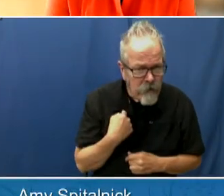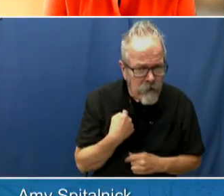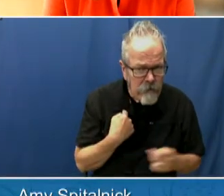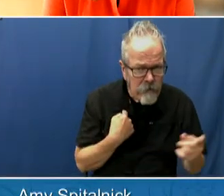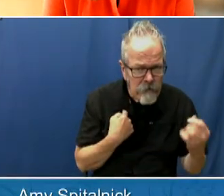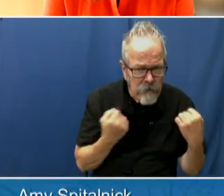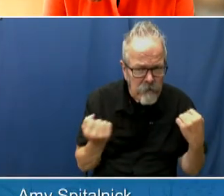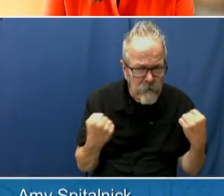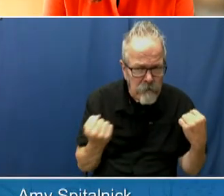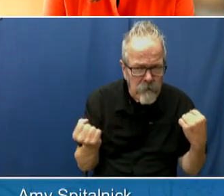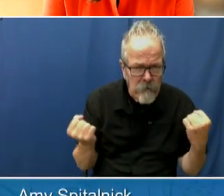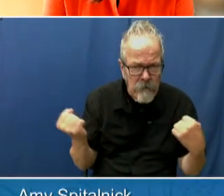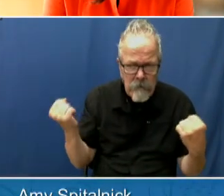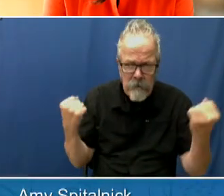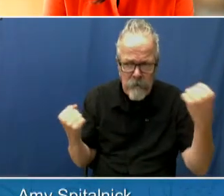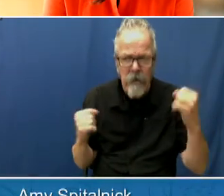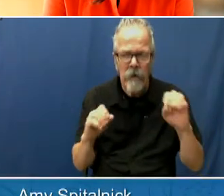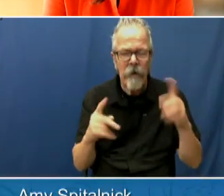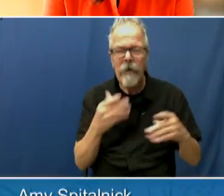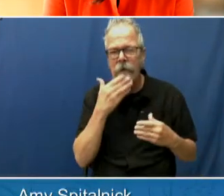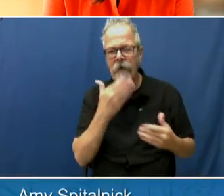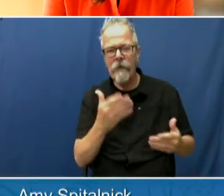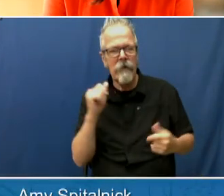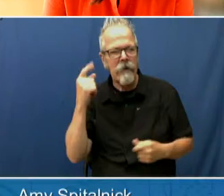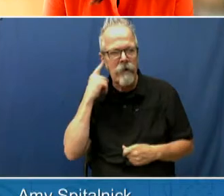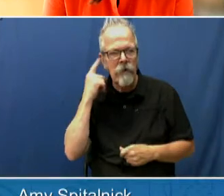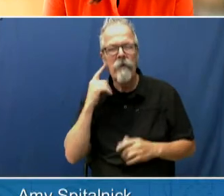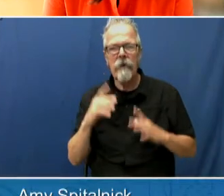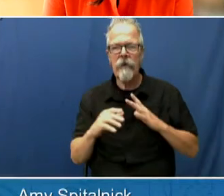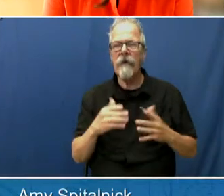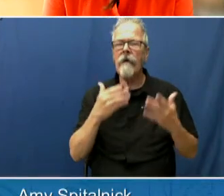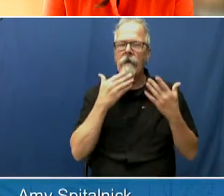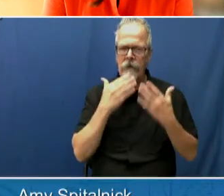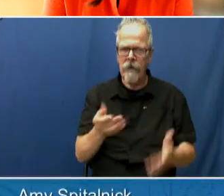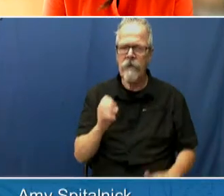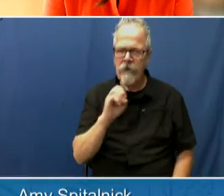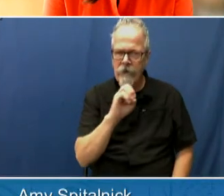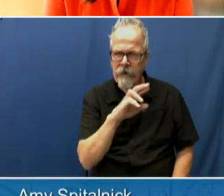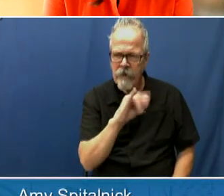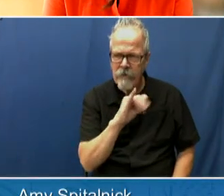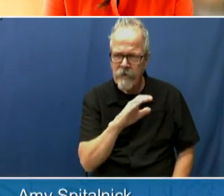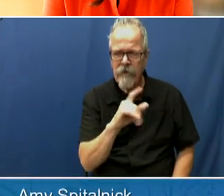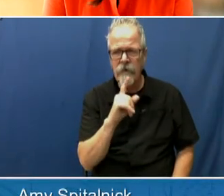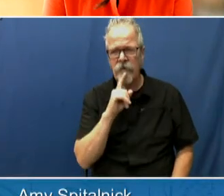Thank you so much, Eric, who has just been a tireless partner and